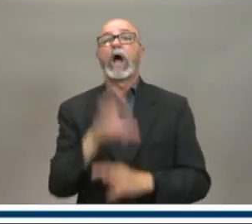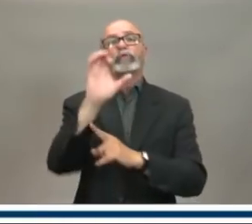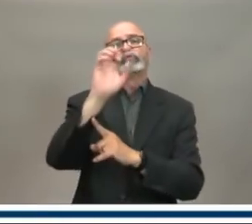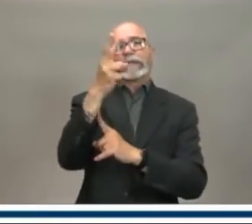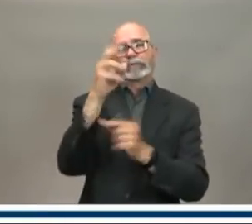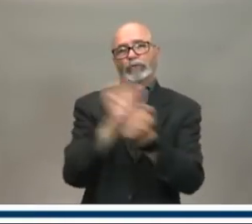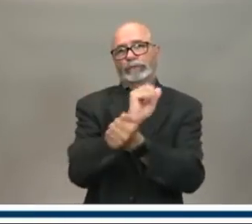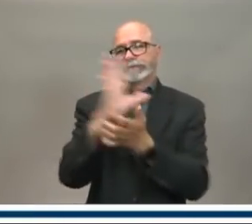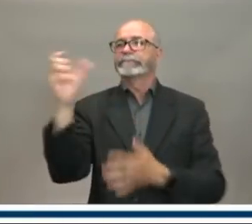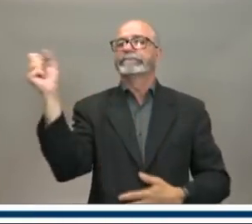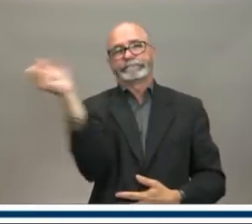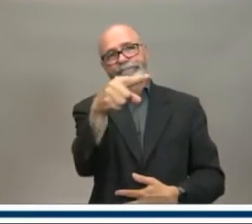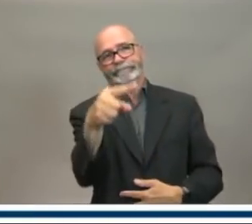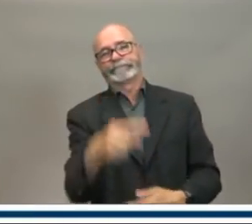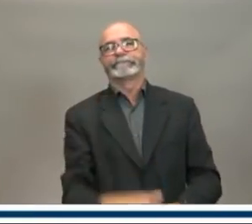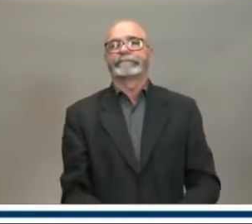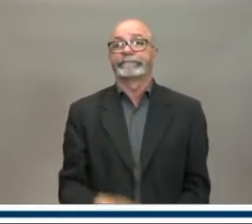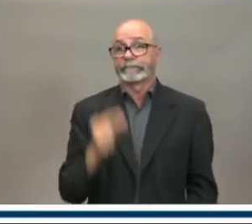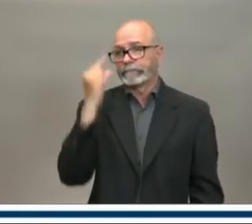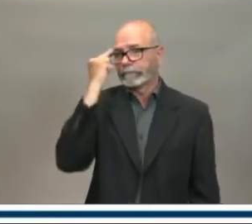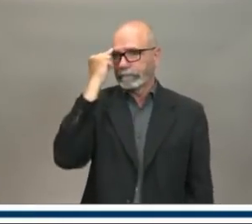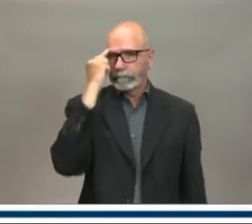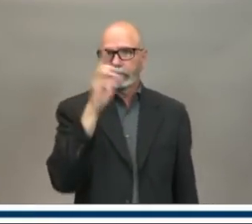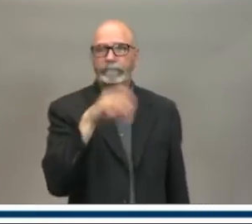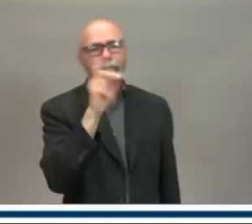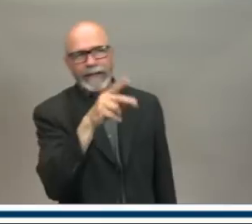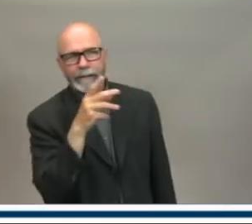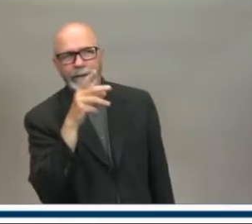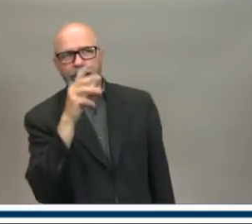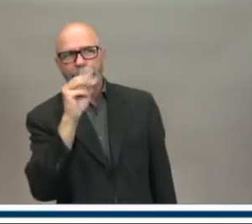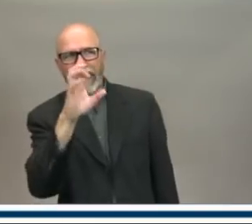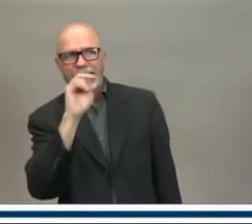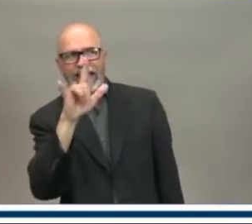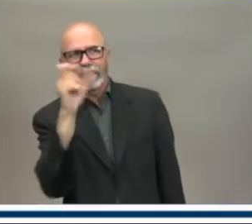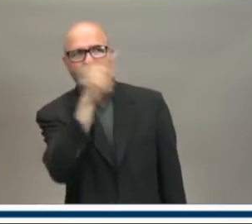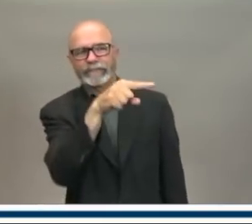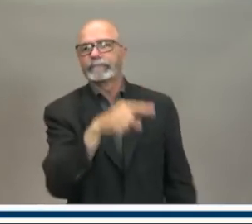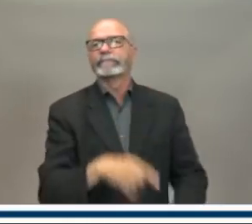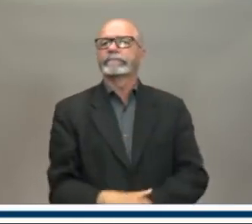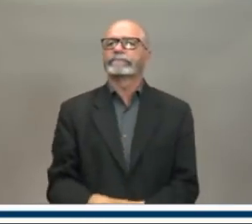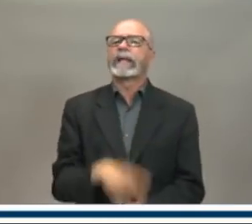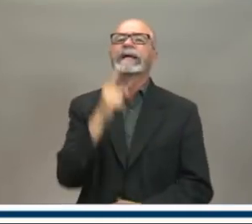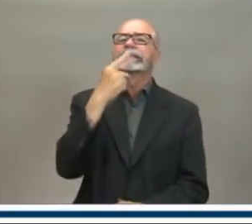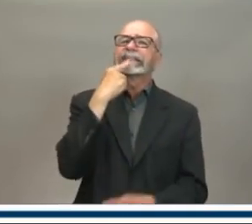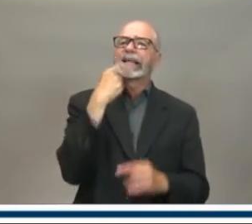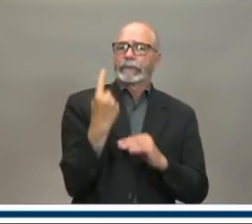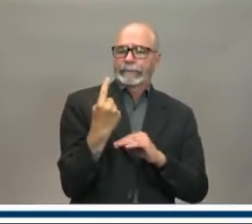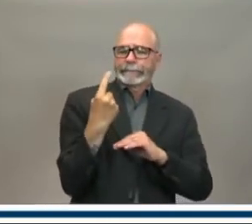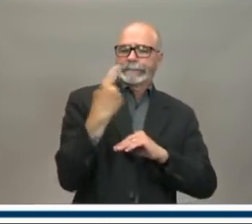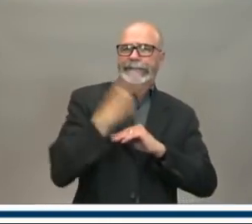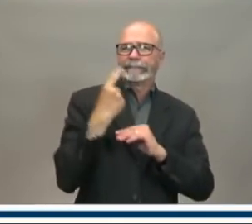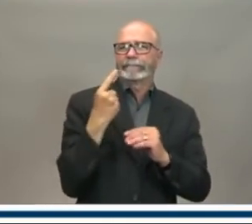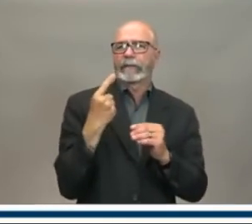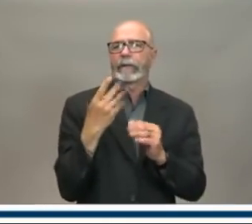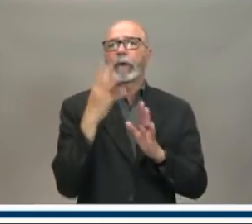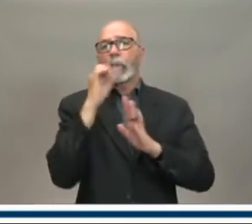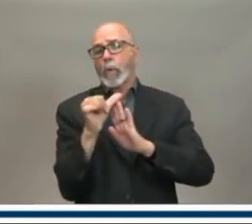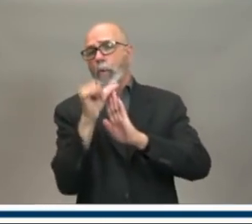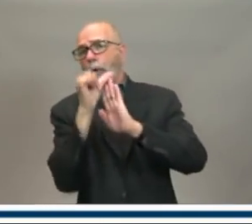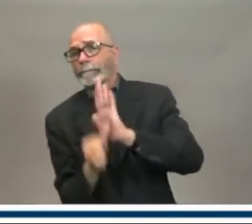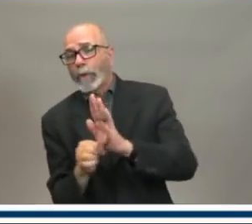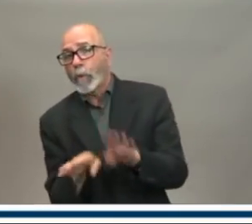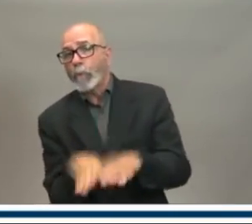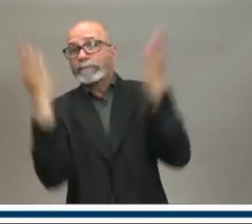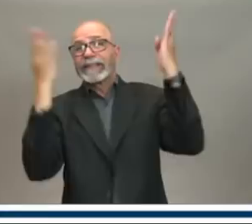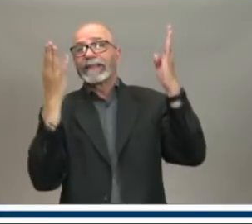you. Mr. Premier, you mentioned that day and short stay clinics will be reopened next week and that